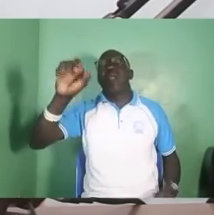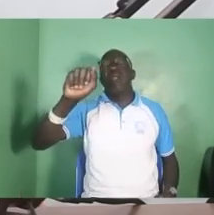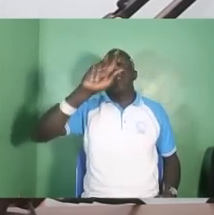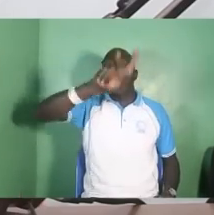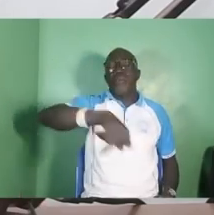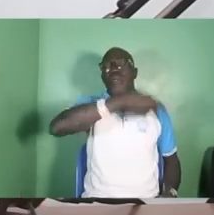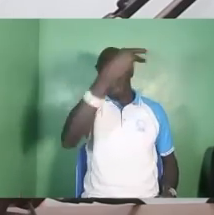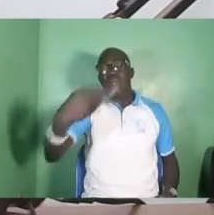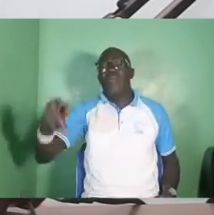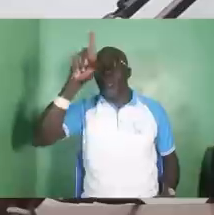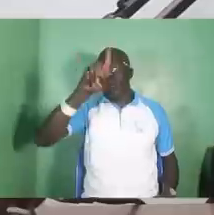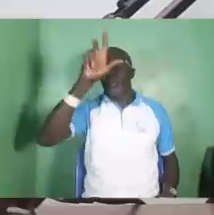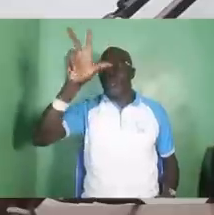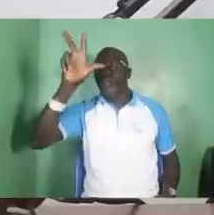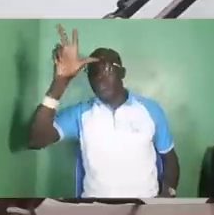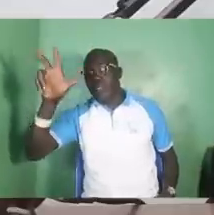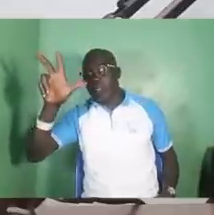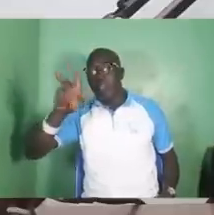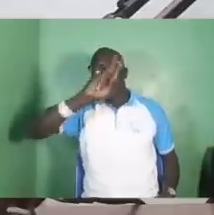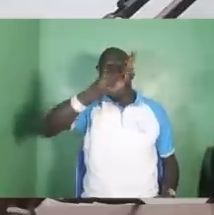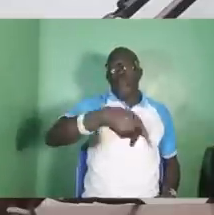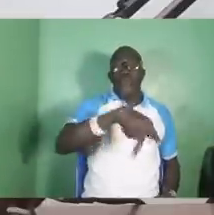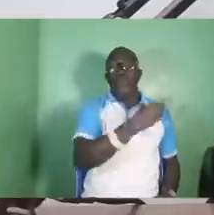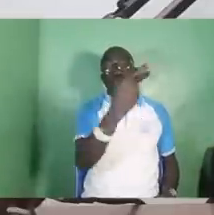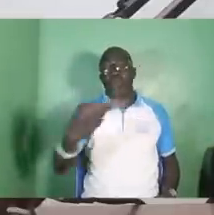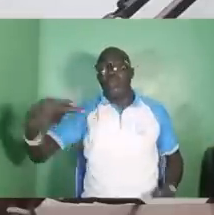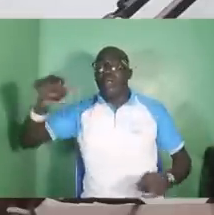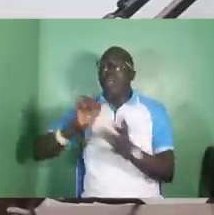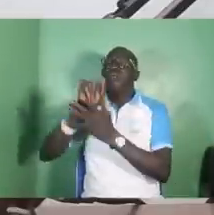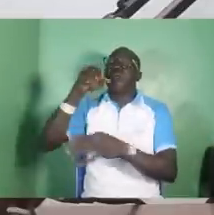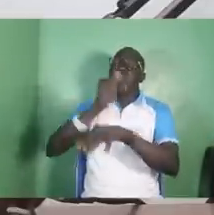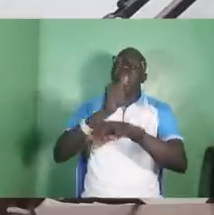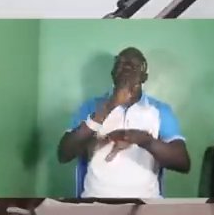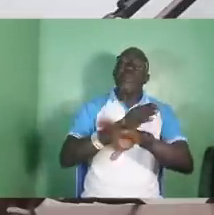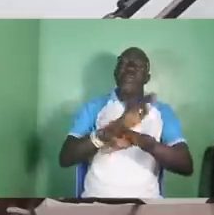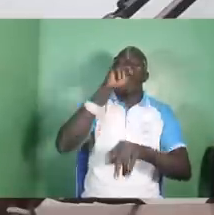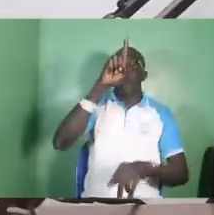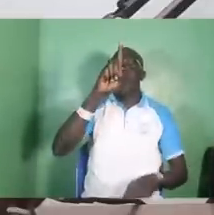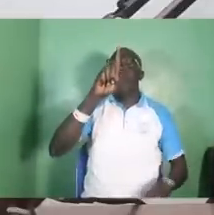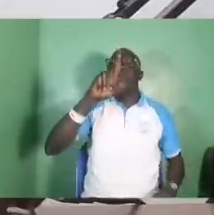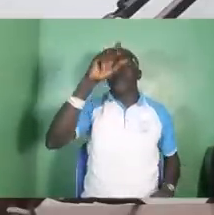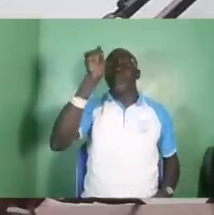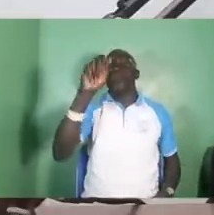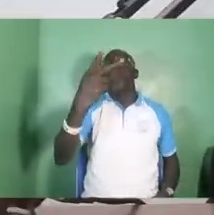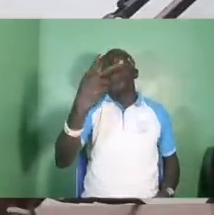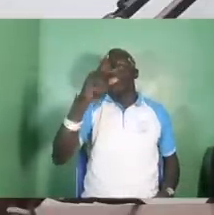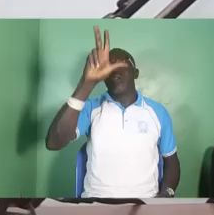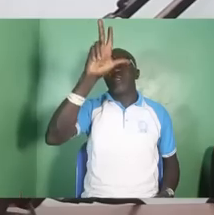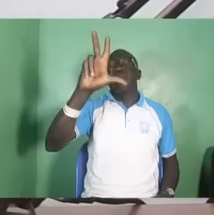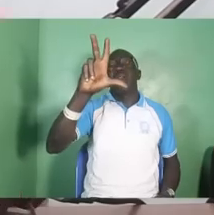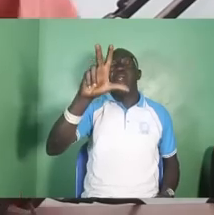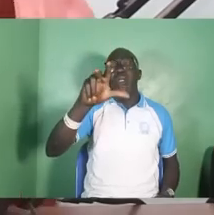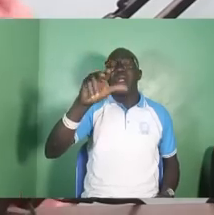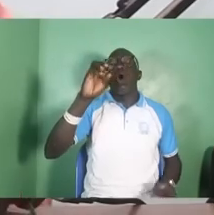2 3 bene yes United Kingdom to ba wa na abekuta abekuta 1 abekuta 2 abekuta